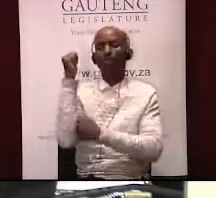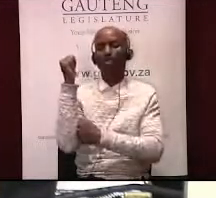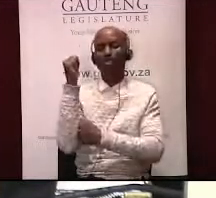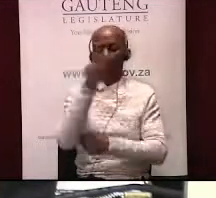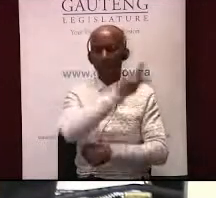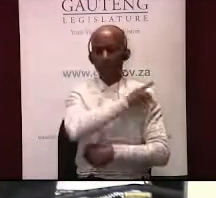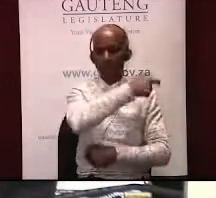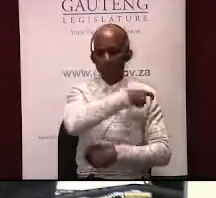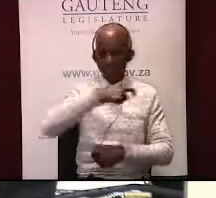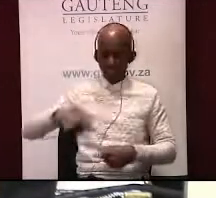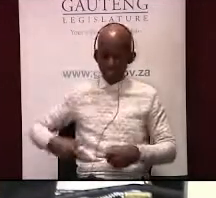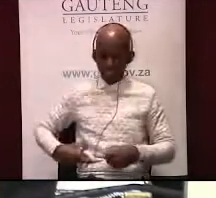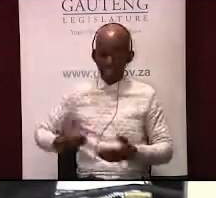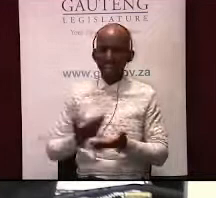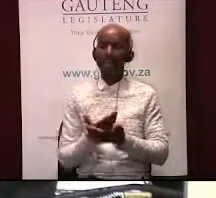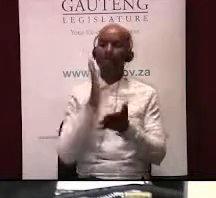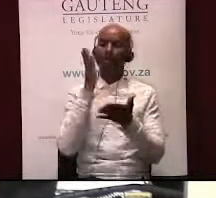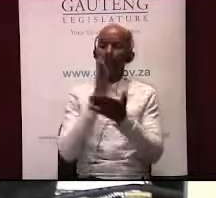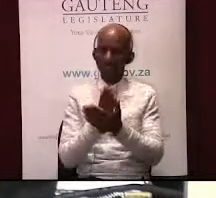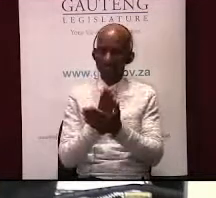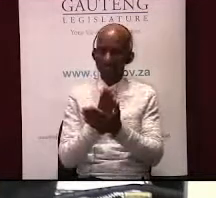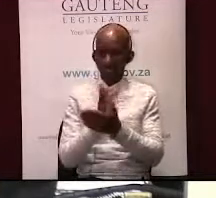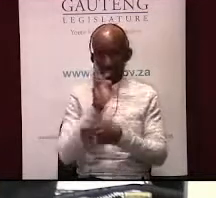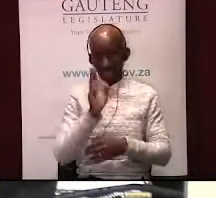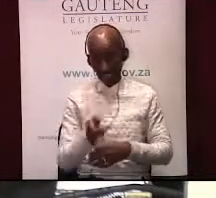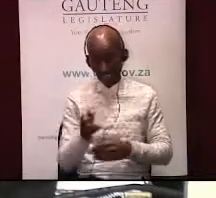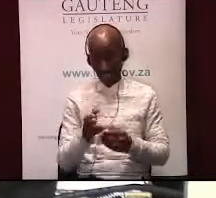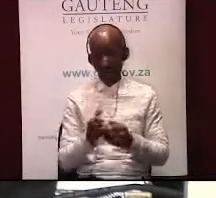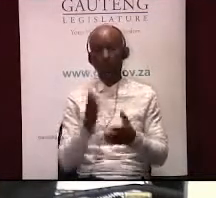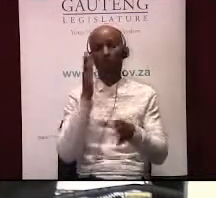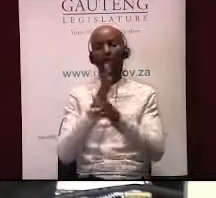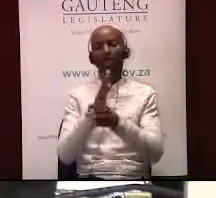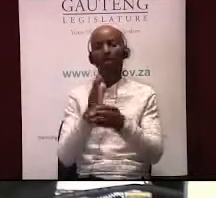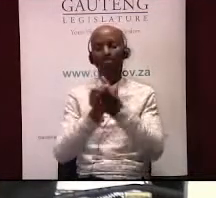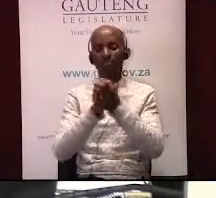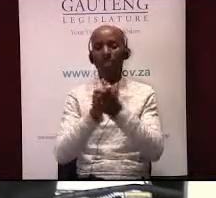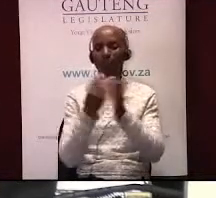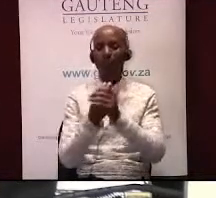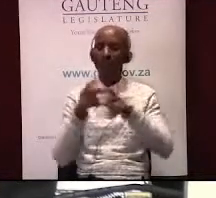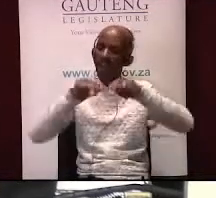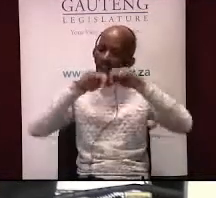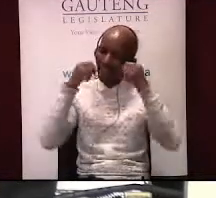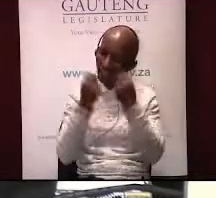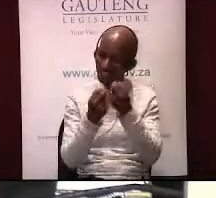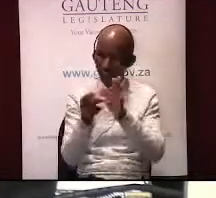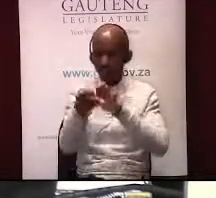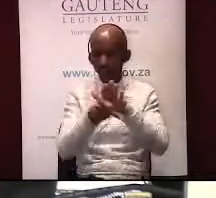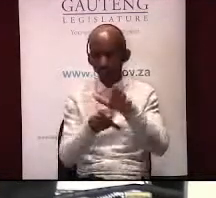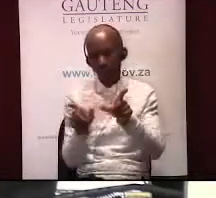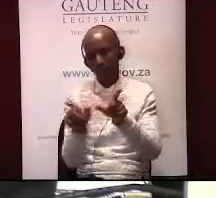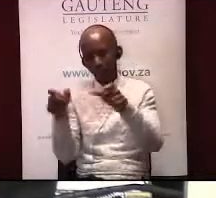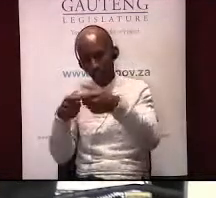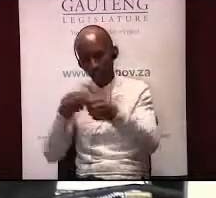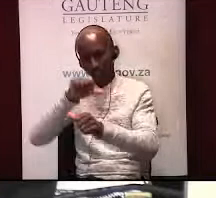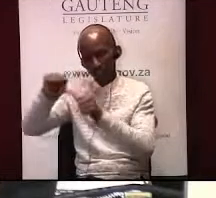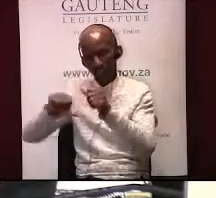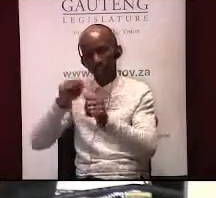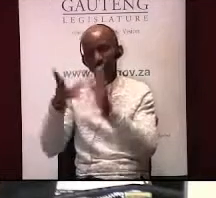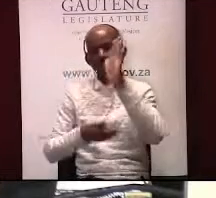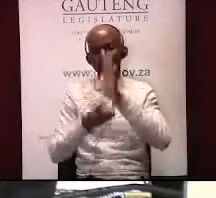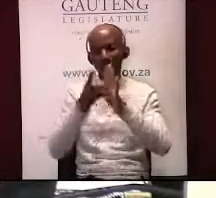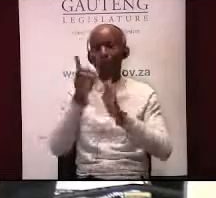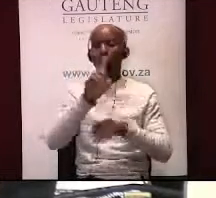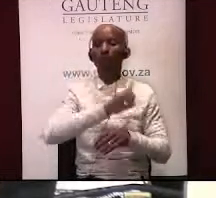President. And we should be able to also collaborate with the National Portfolio Committee on Social Development so